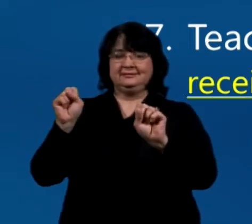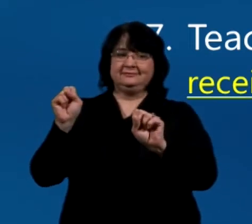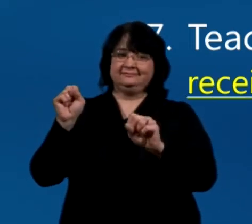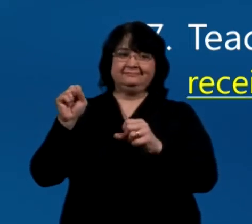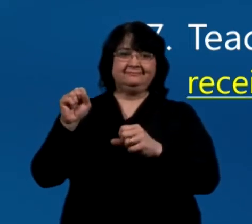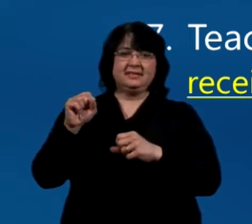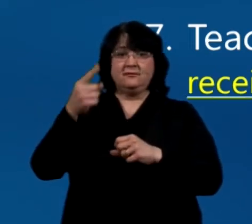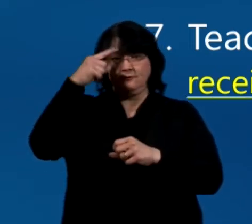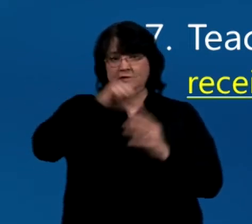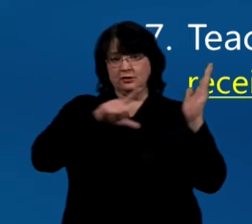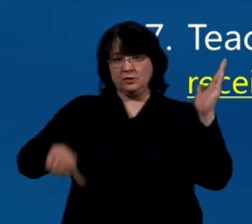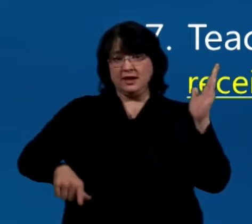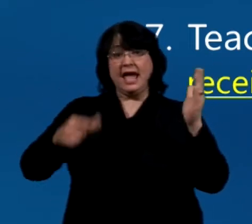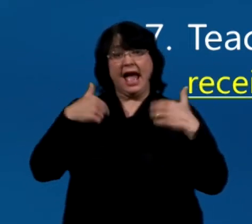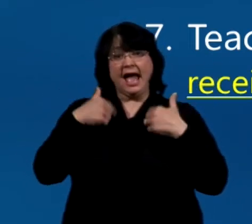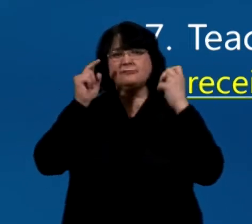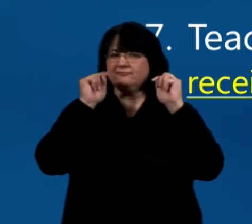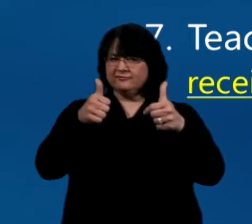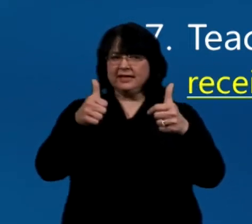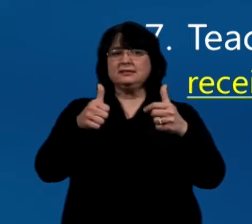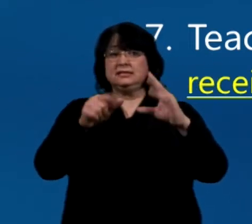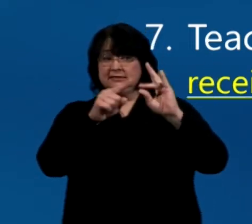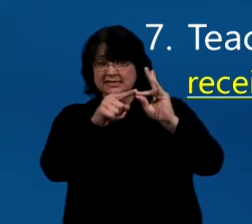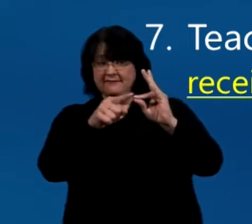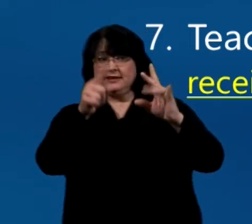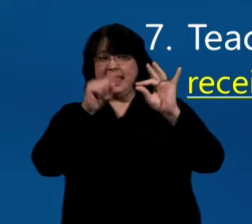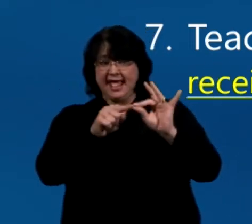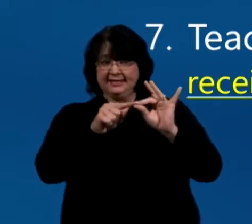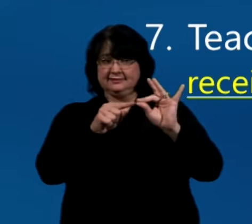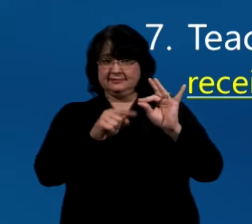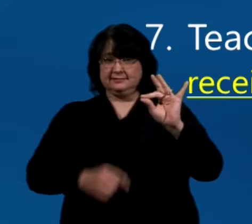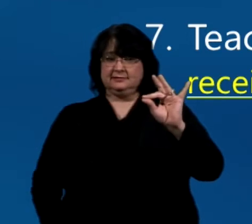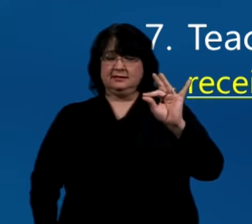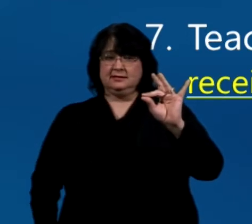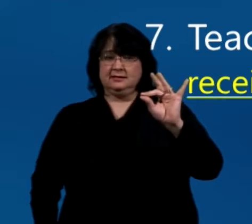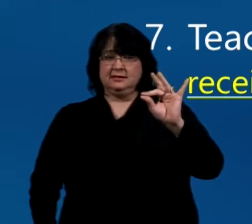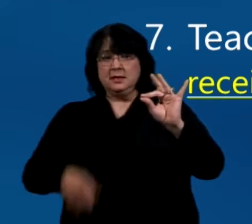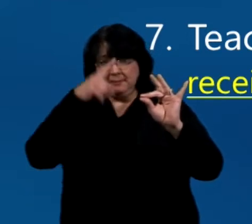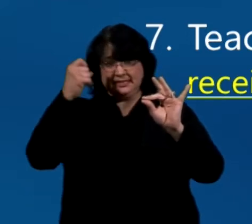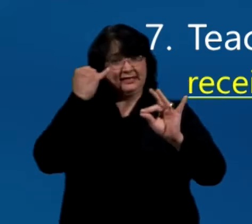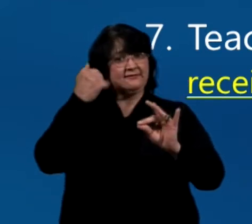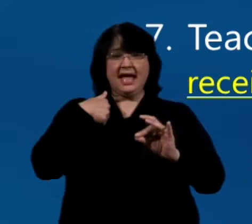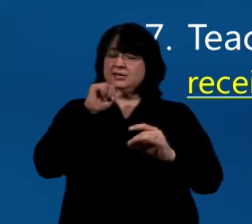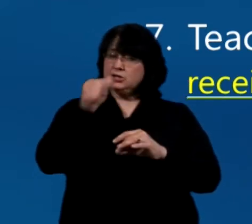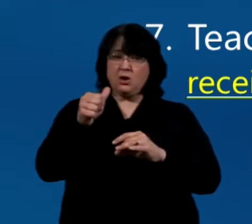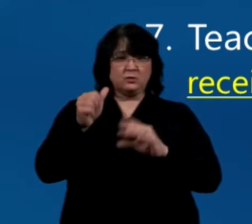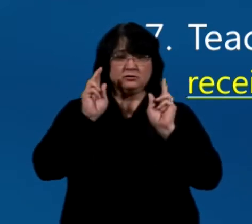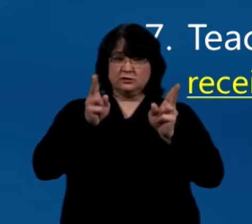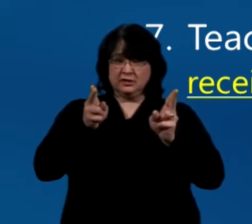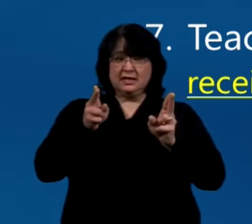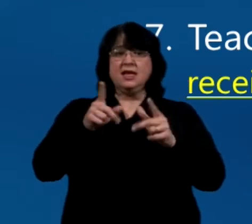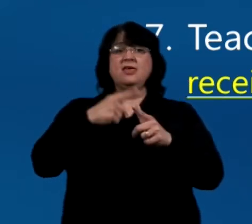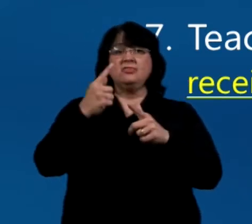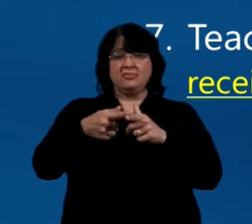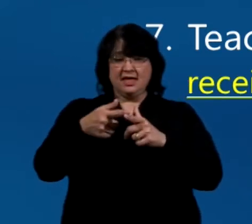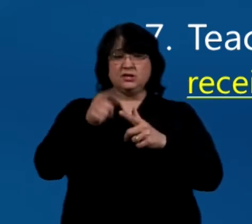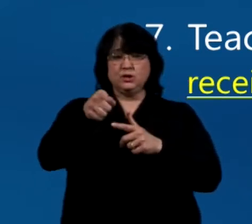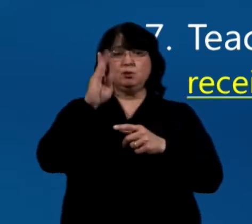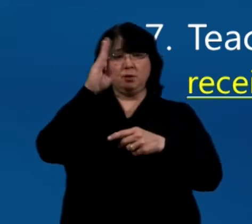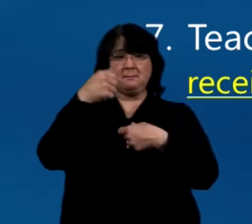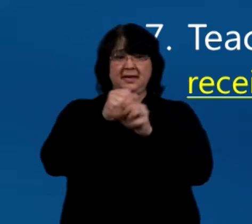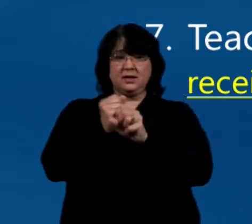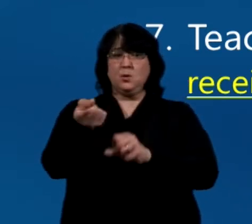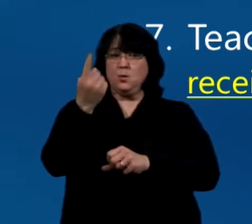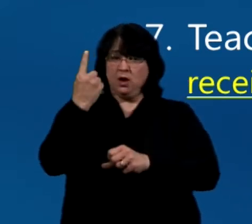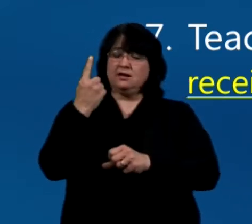I'm going to move quickly from step 7 to step 8. Because if I don't, you're going to commit one of the